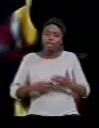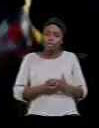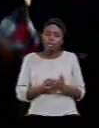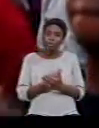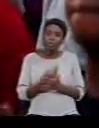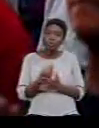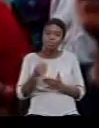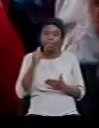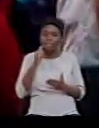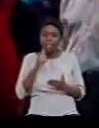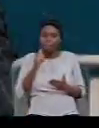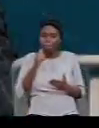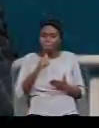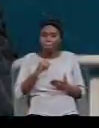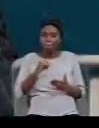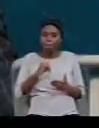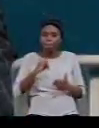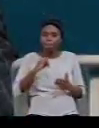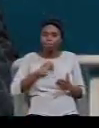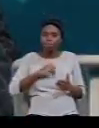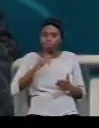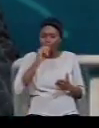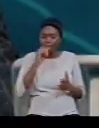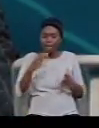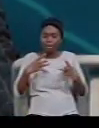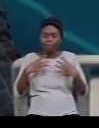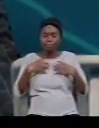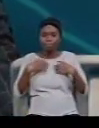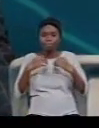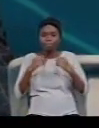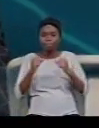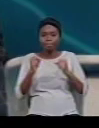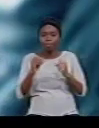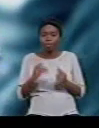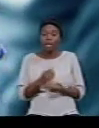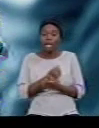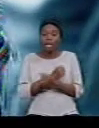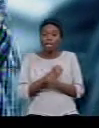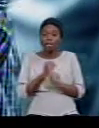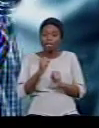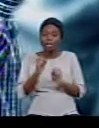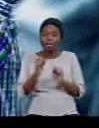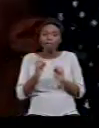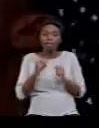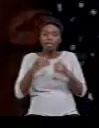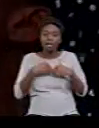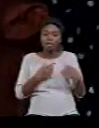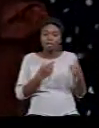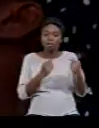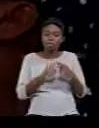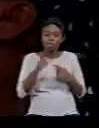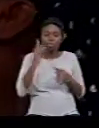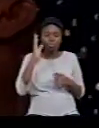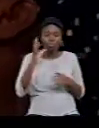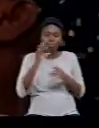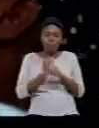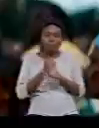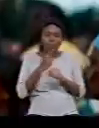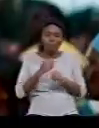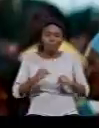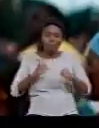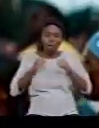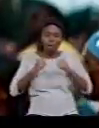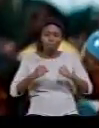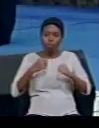he declares, I am willing. Salvation has come to you. You will see the power of the